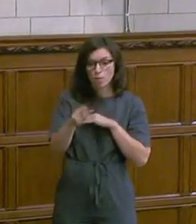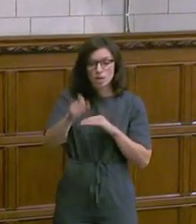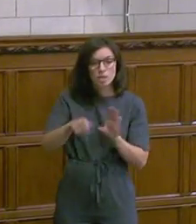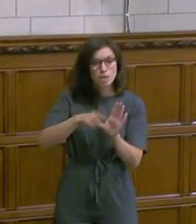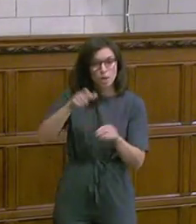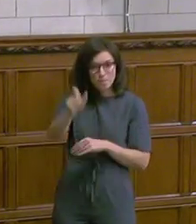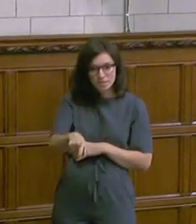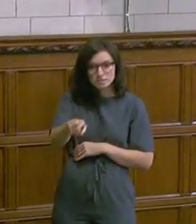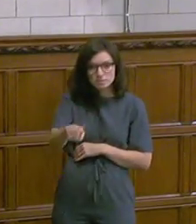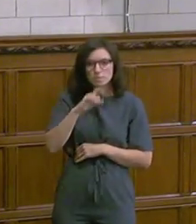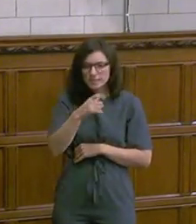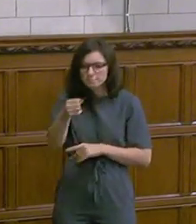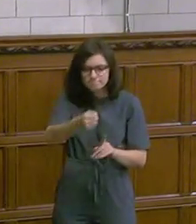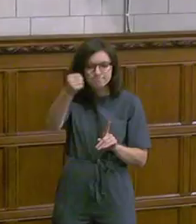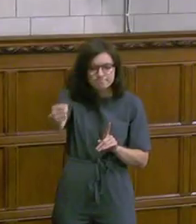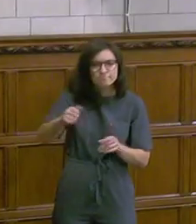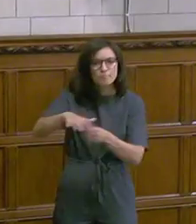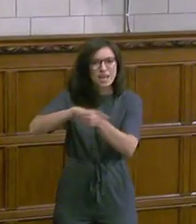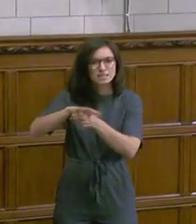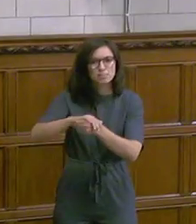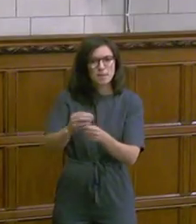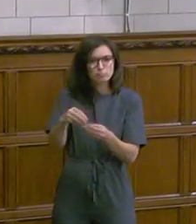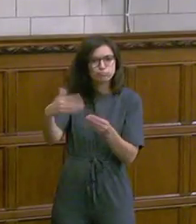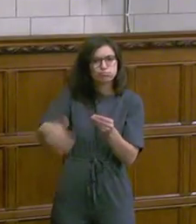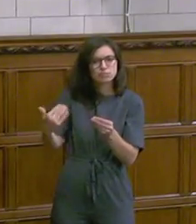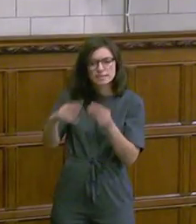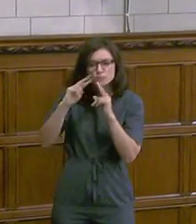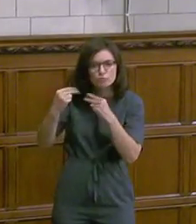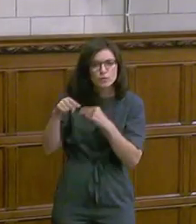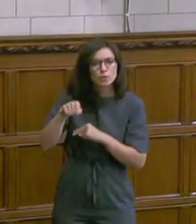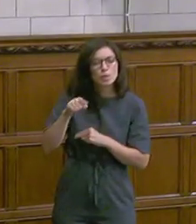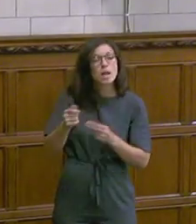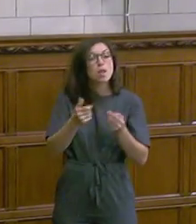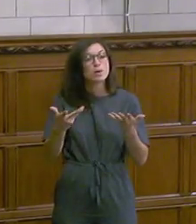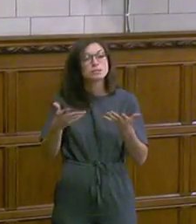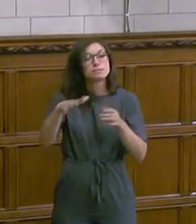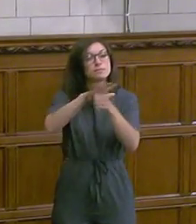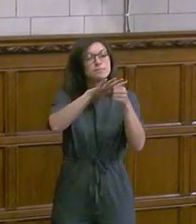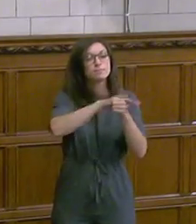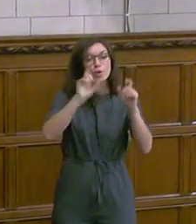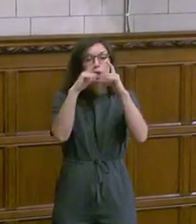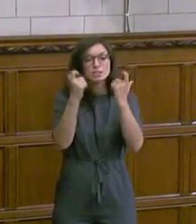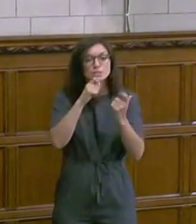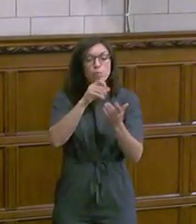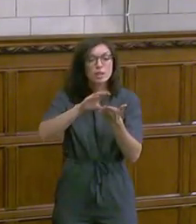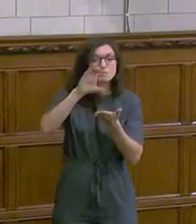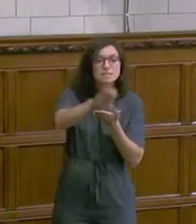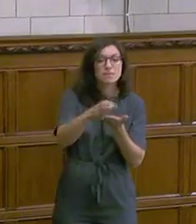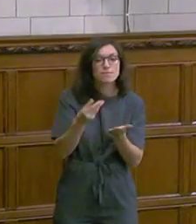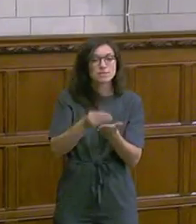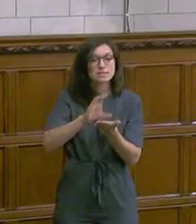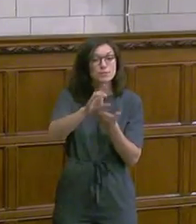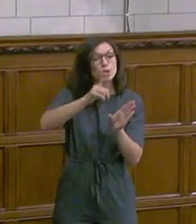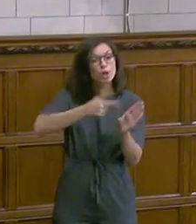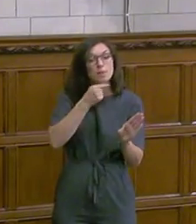using high needs funding. In practice, this means that in many areas, colleges will only receive funding for young people if